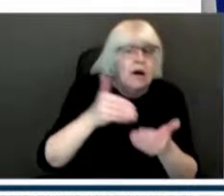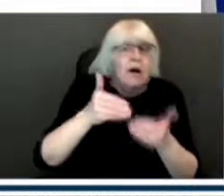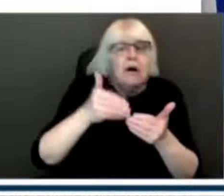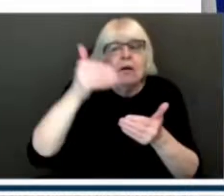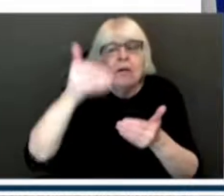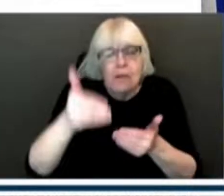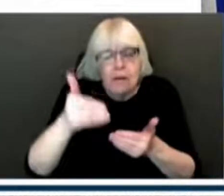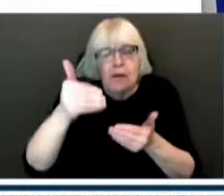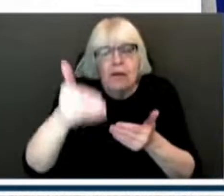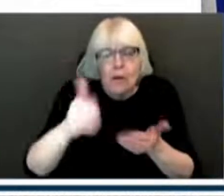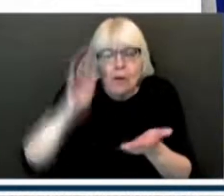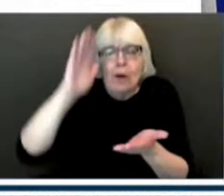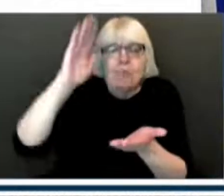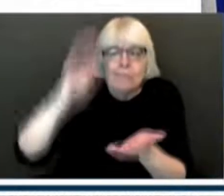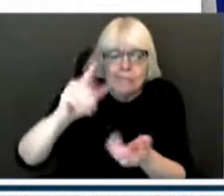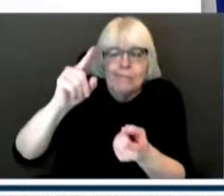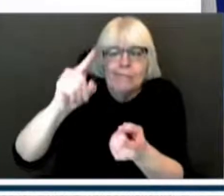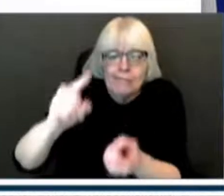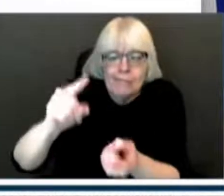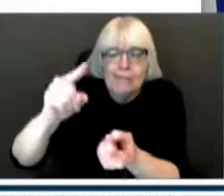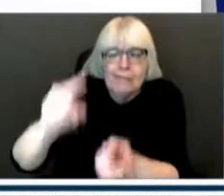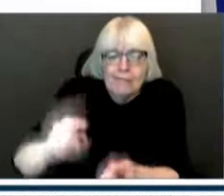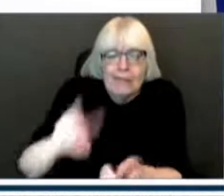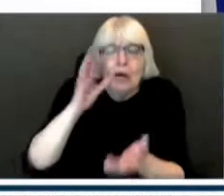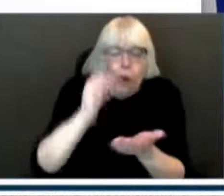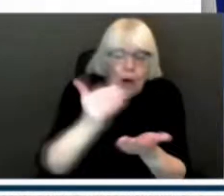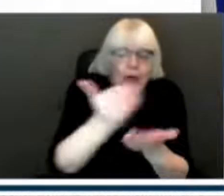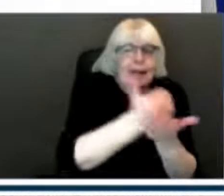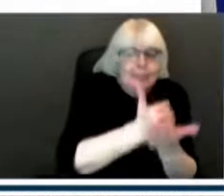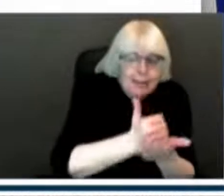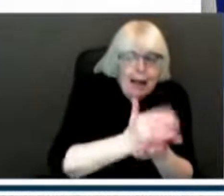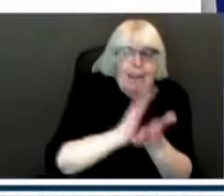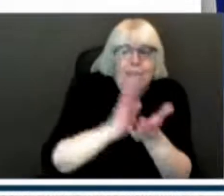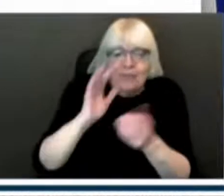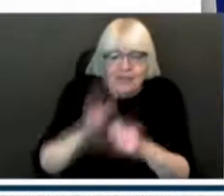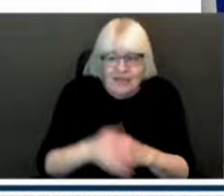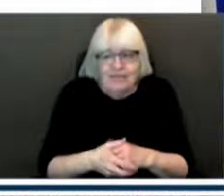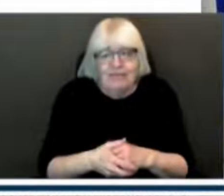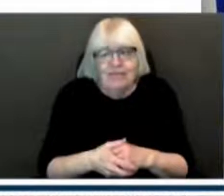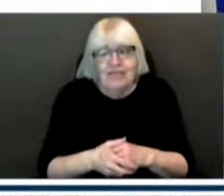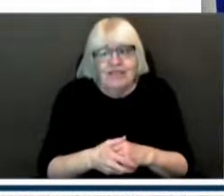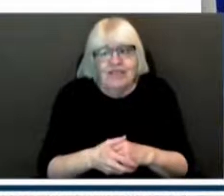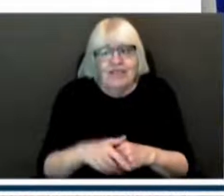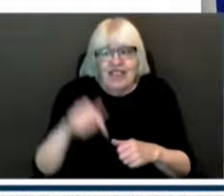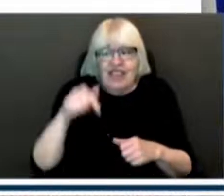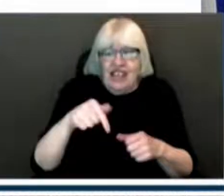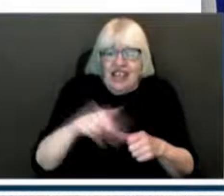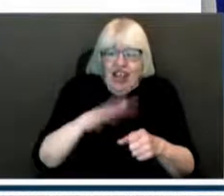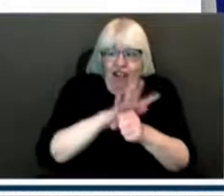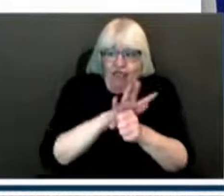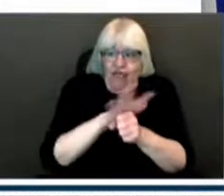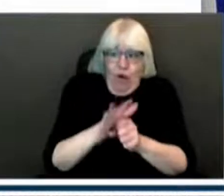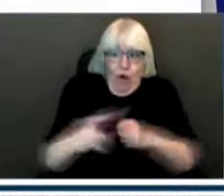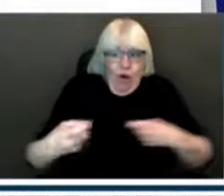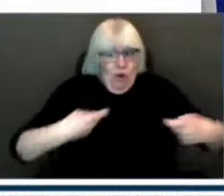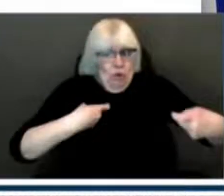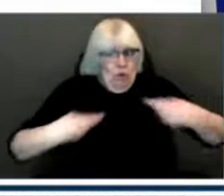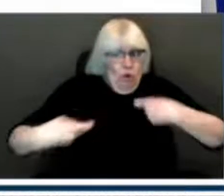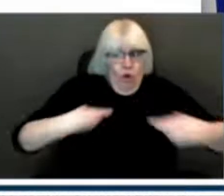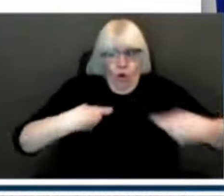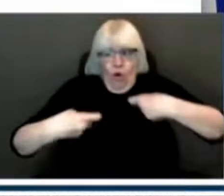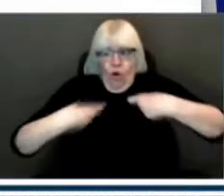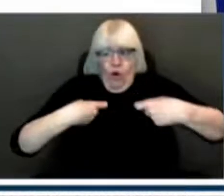is that the more we continue to let COVID control our daily lives, the longer we will see the